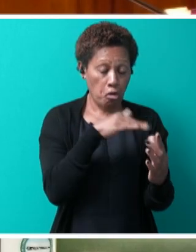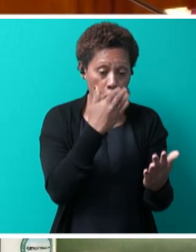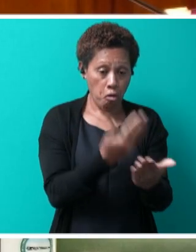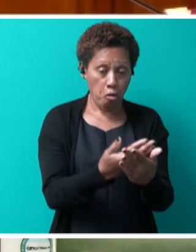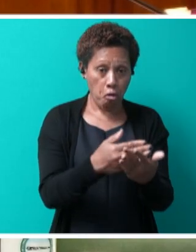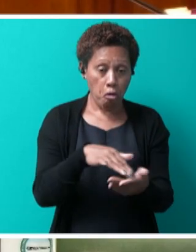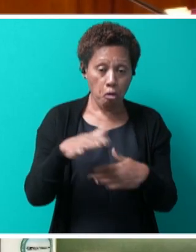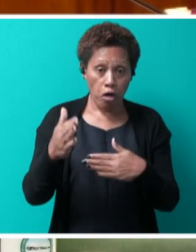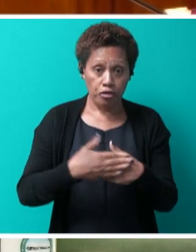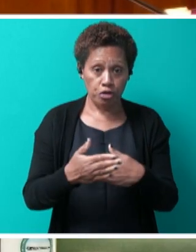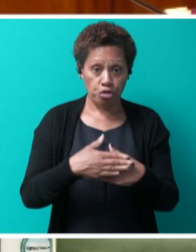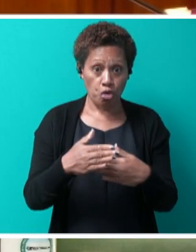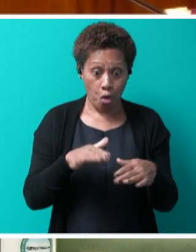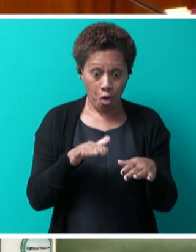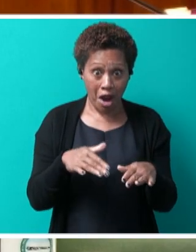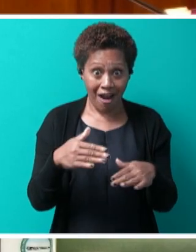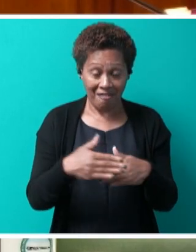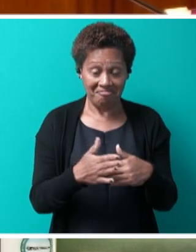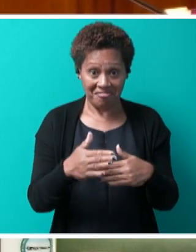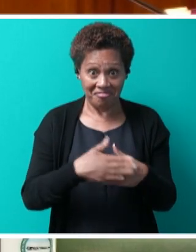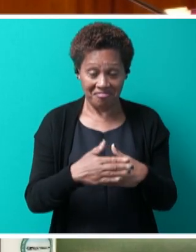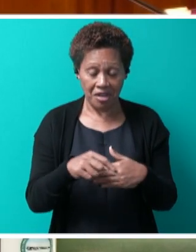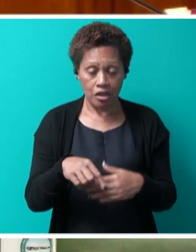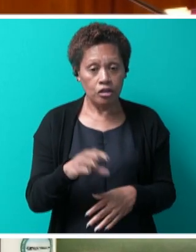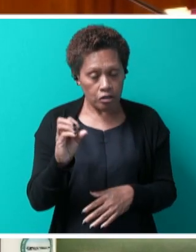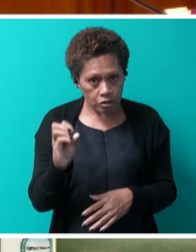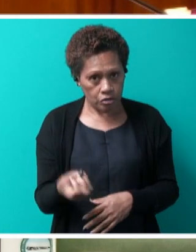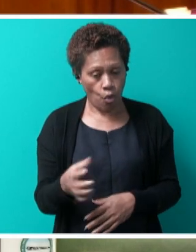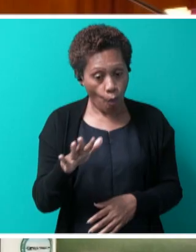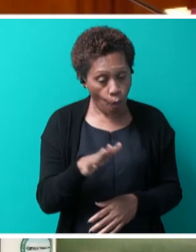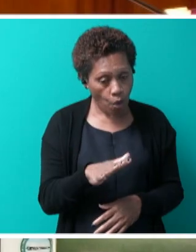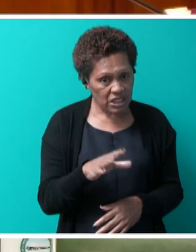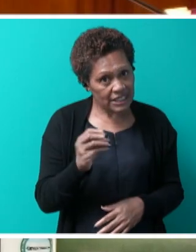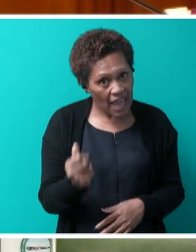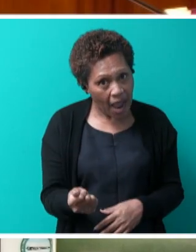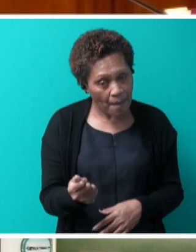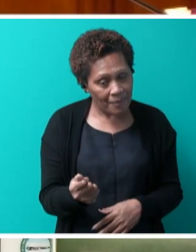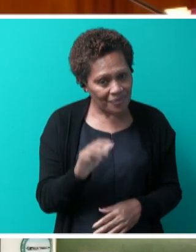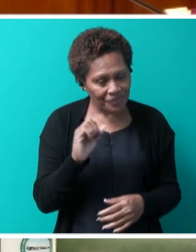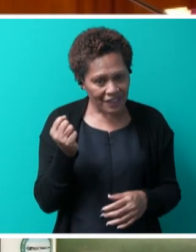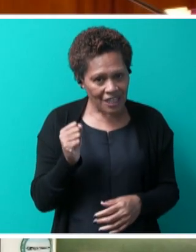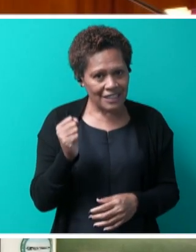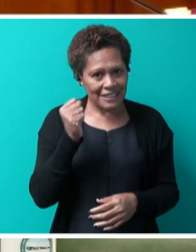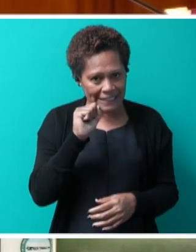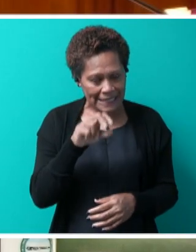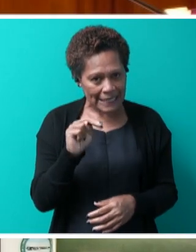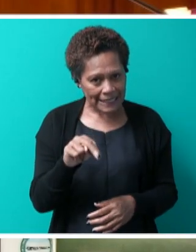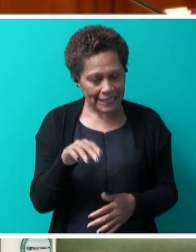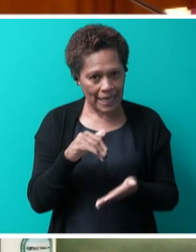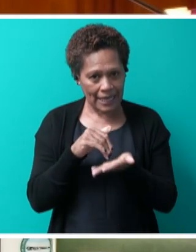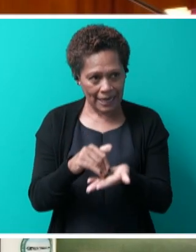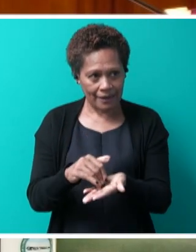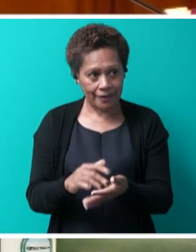ia se tutale so karangan rebangan na bibu kyongo. Kemudian na marama bubu di speaker na nuku Ministry Justice e